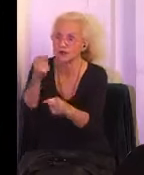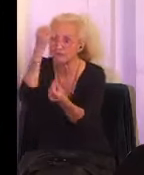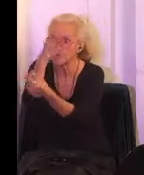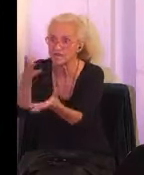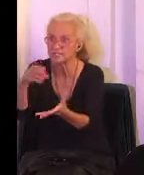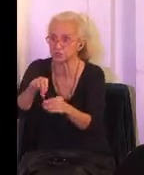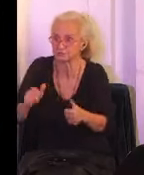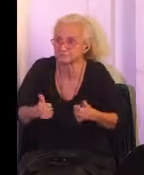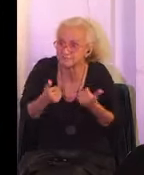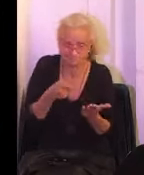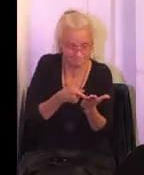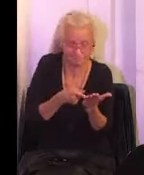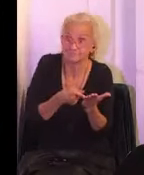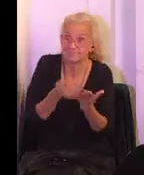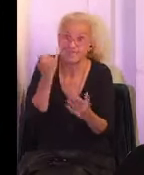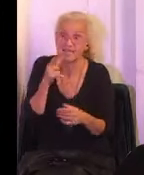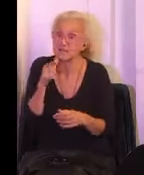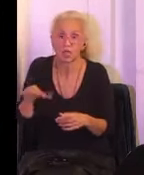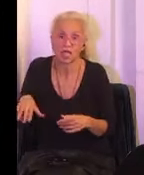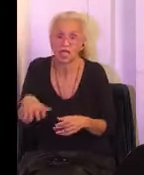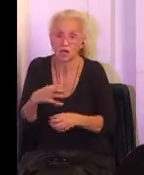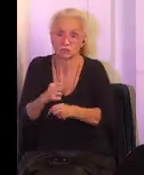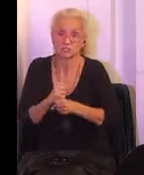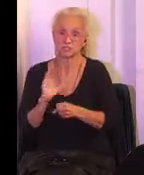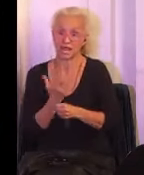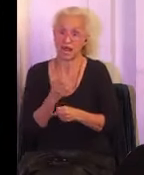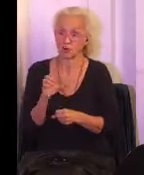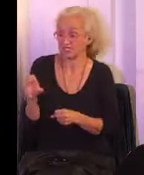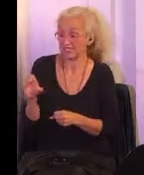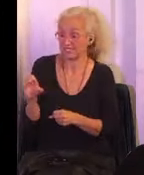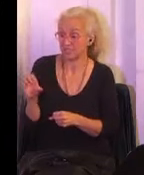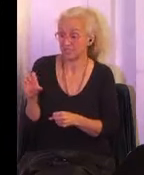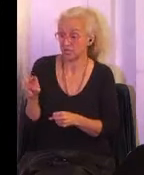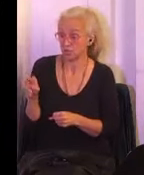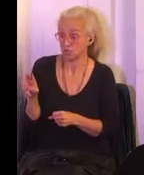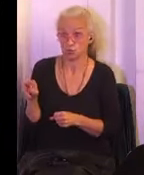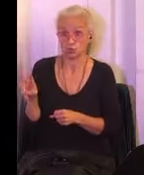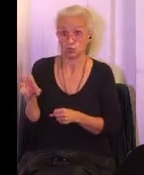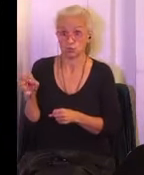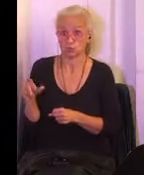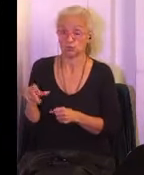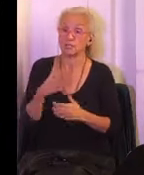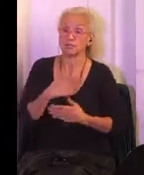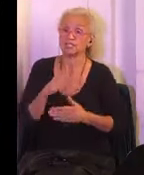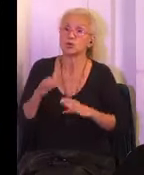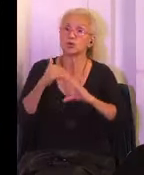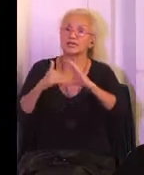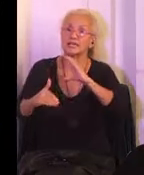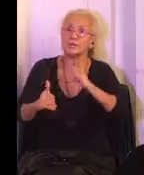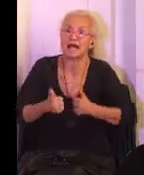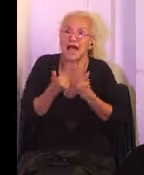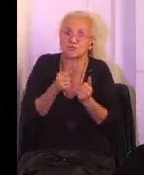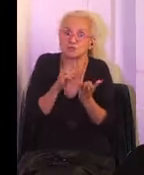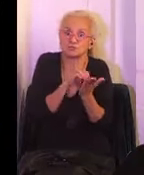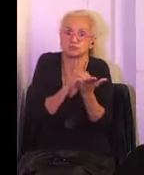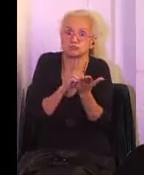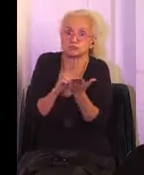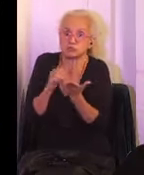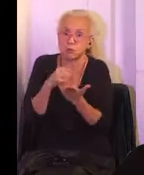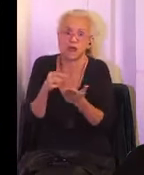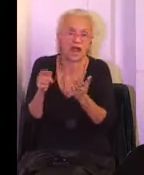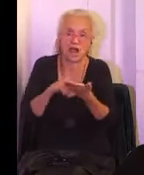in. And also, if you're not receiving our e-news, please put your email address there so that you can get it weekly.